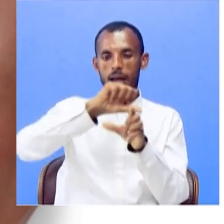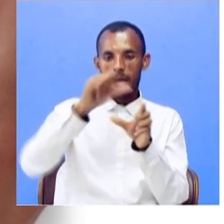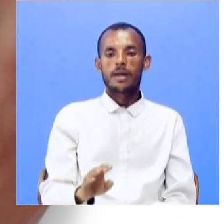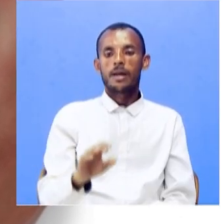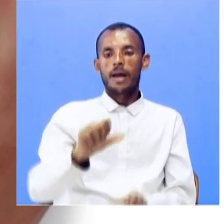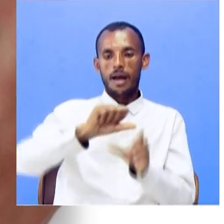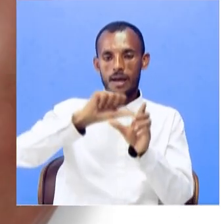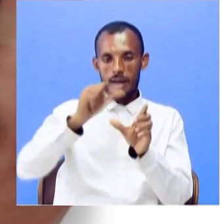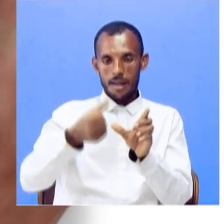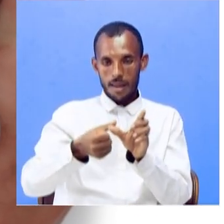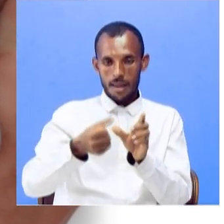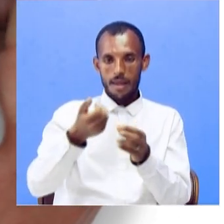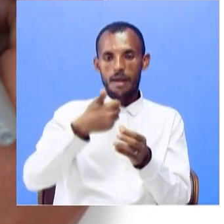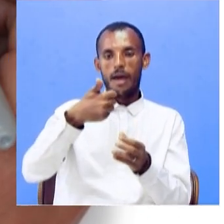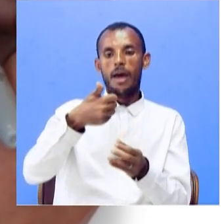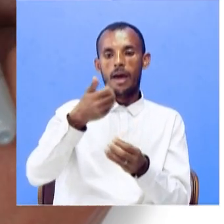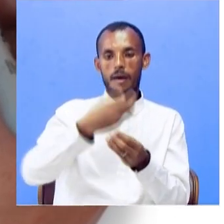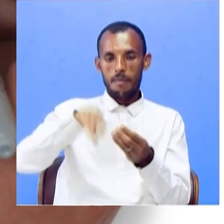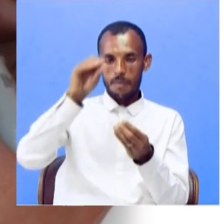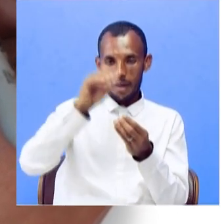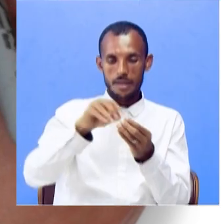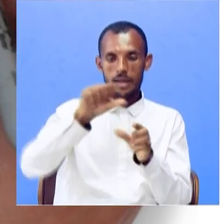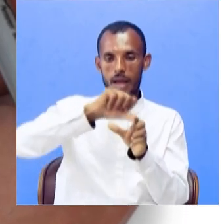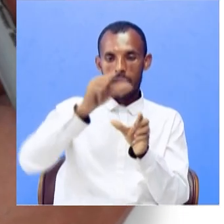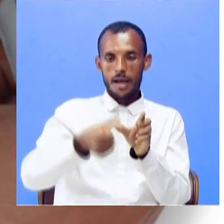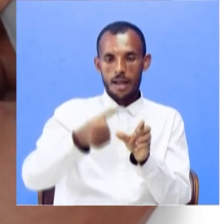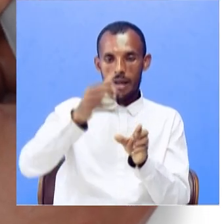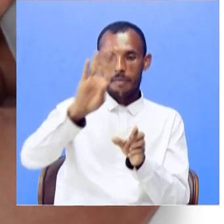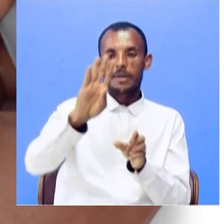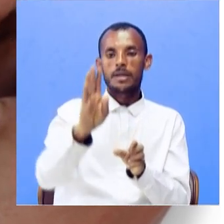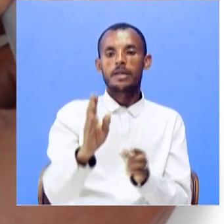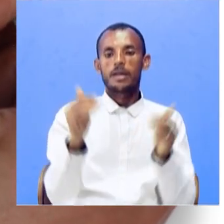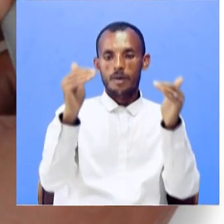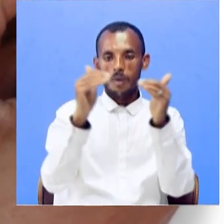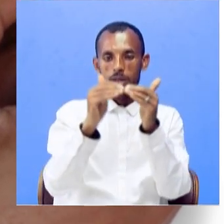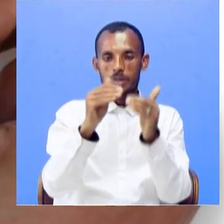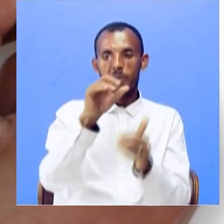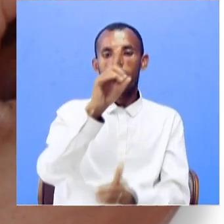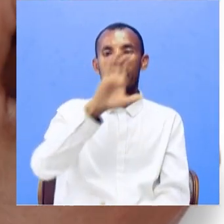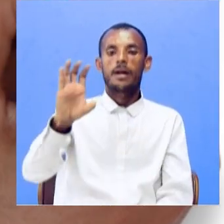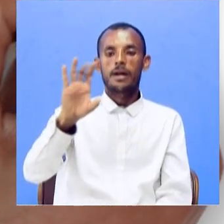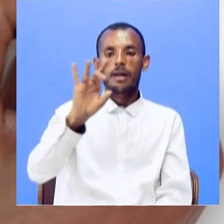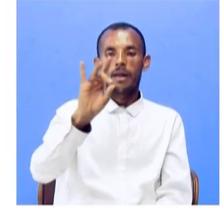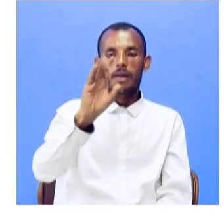angle B gives you 180 degree. Not only this one,